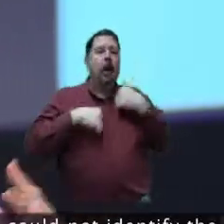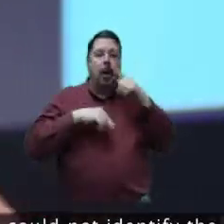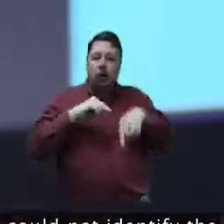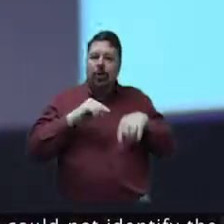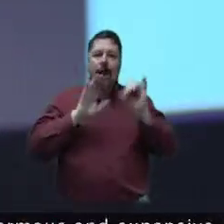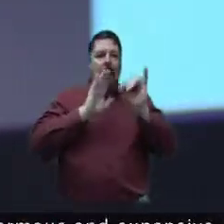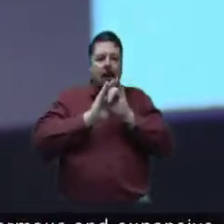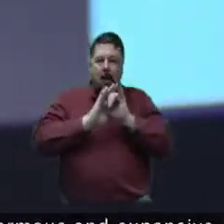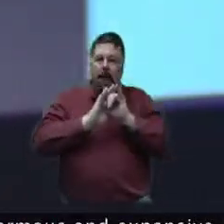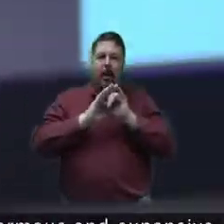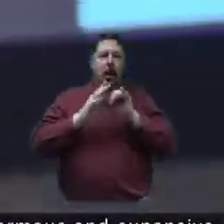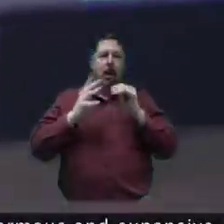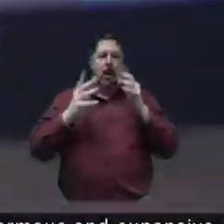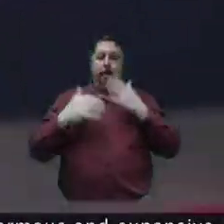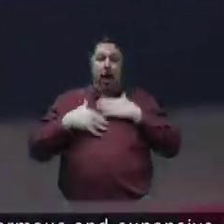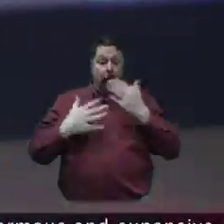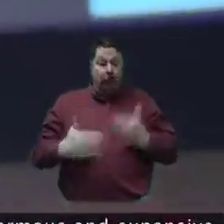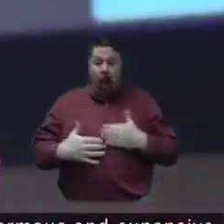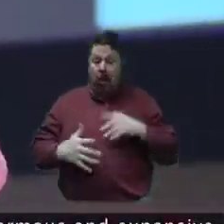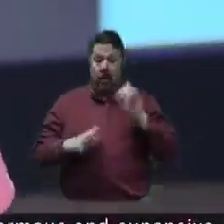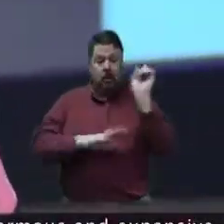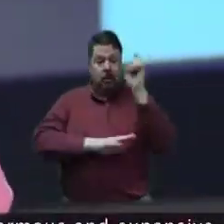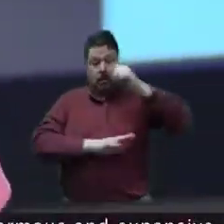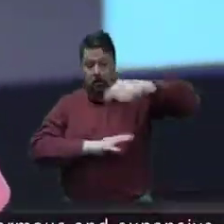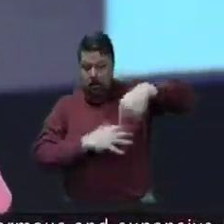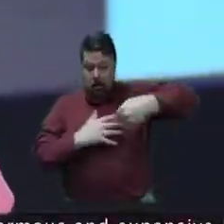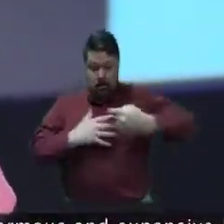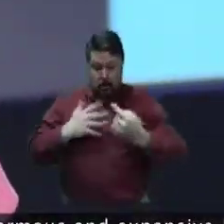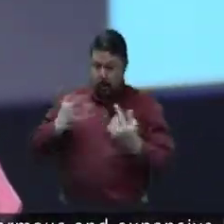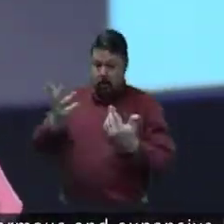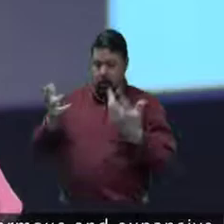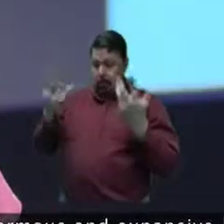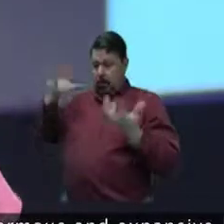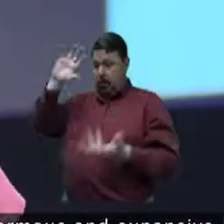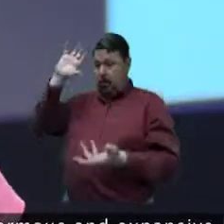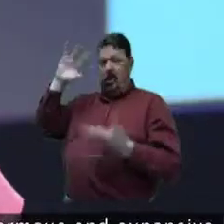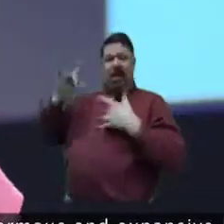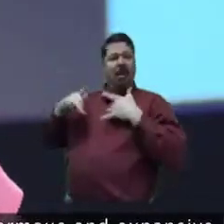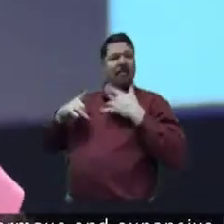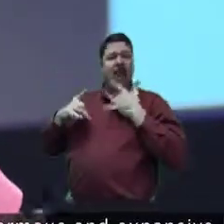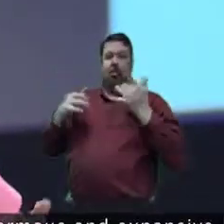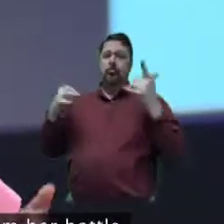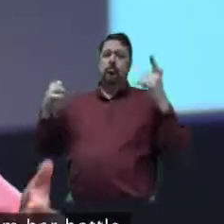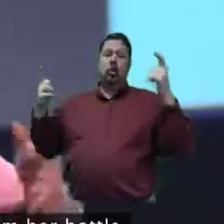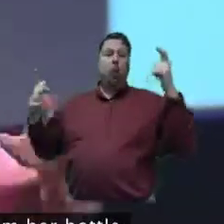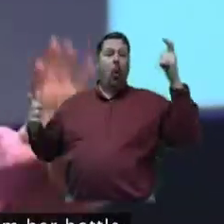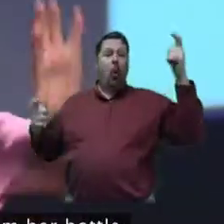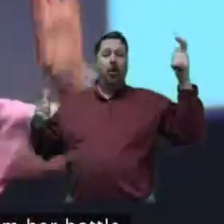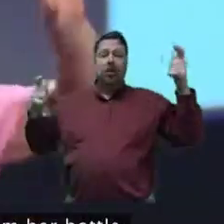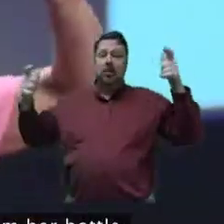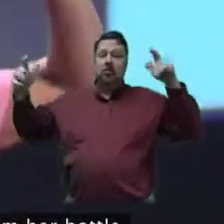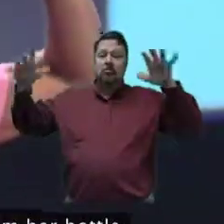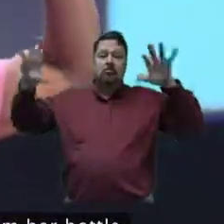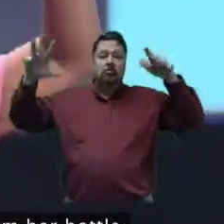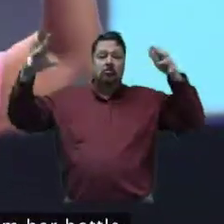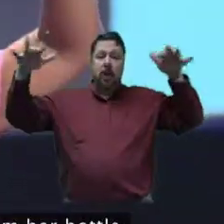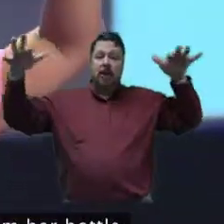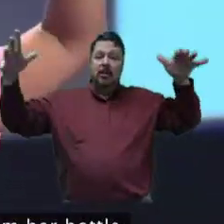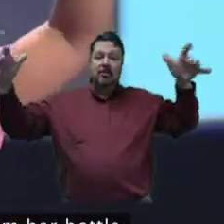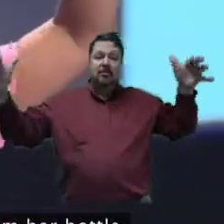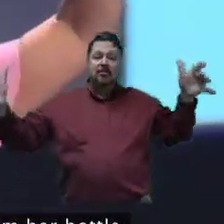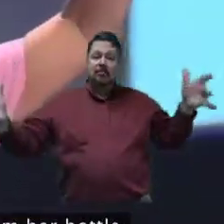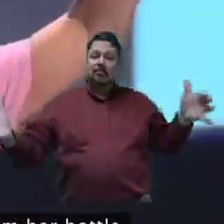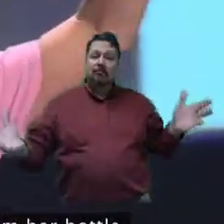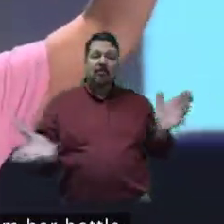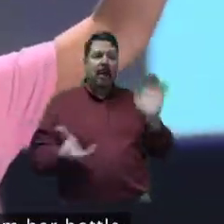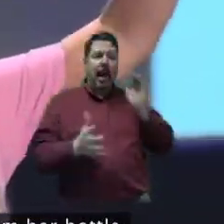not identify the position of my body in space, I felt enormous and expansive, like